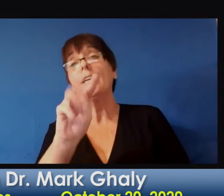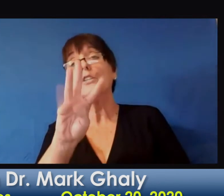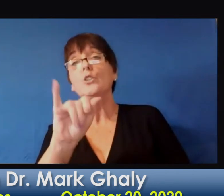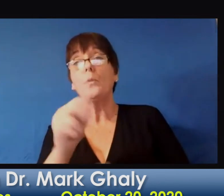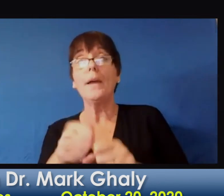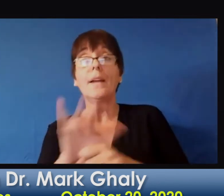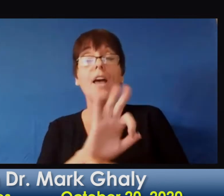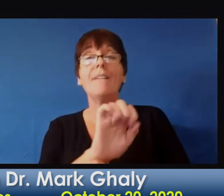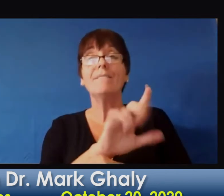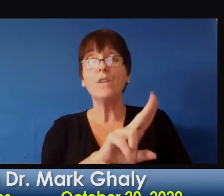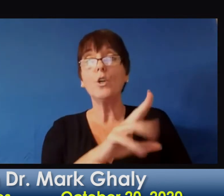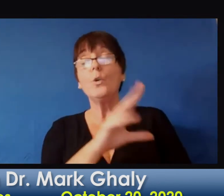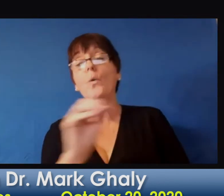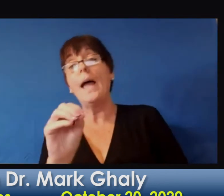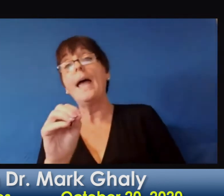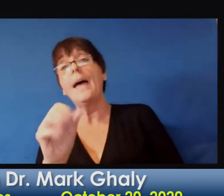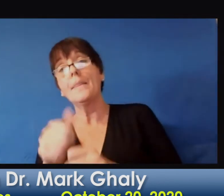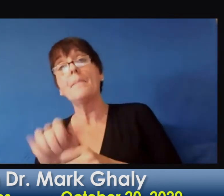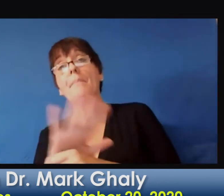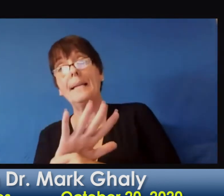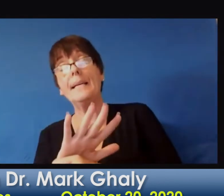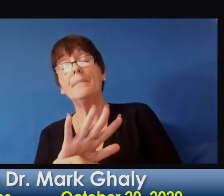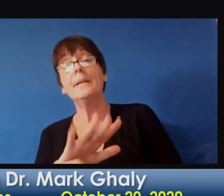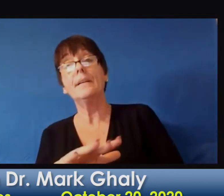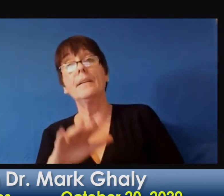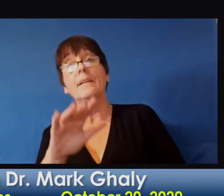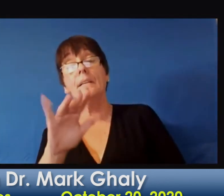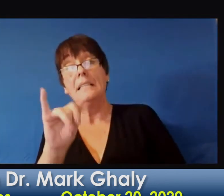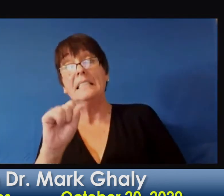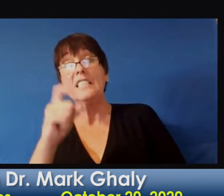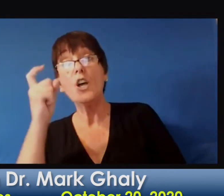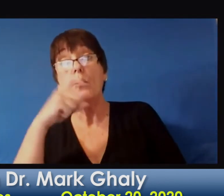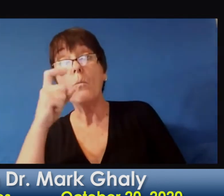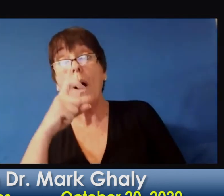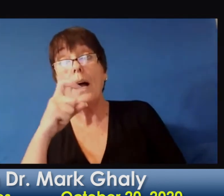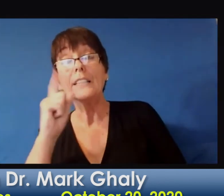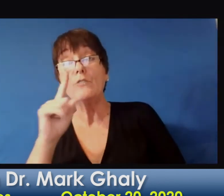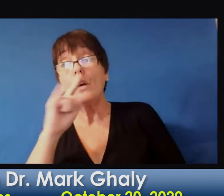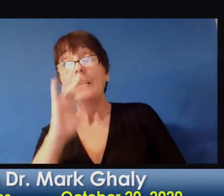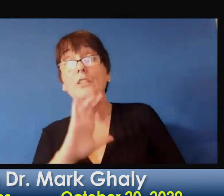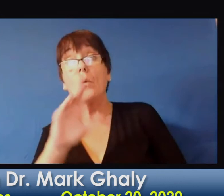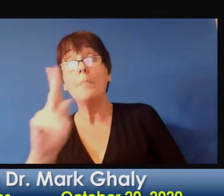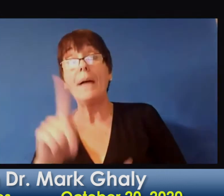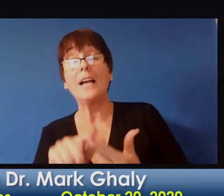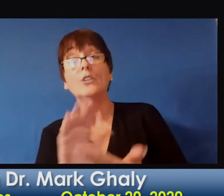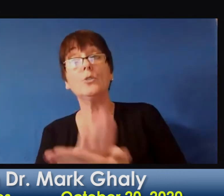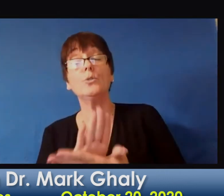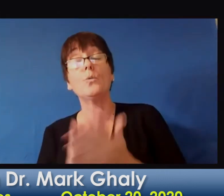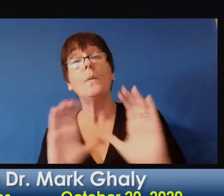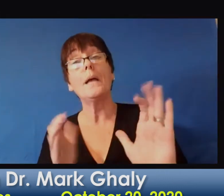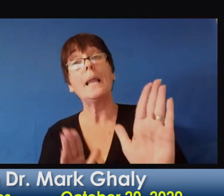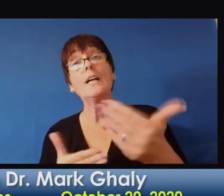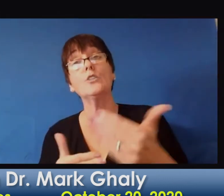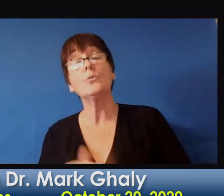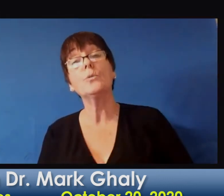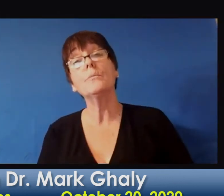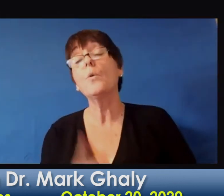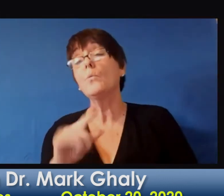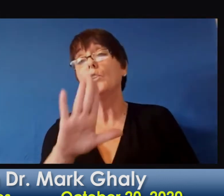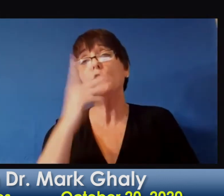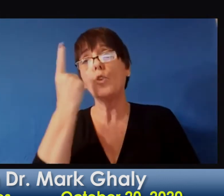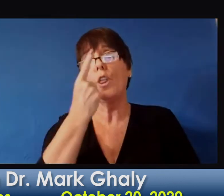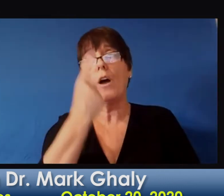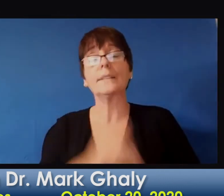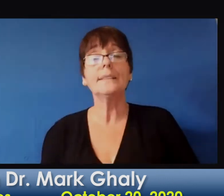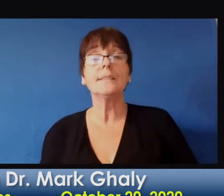and the cold season coming. Is it wise for kids to be going back into classrooms right now? If you could walk through your thoughts on that, that would be